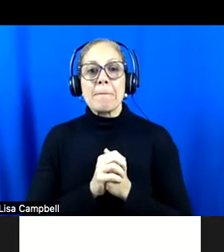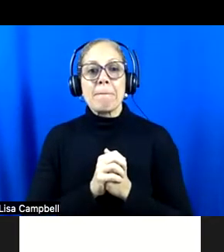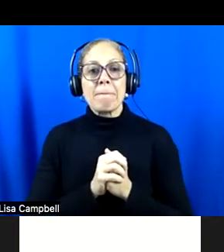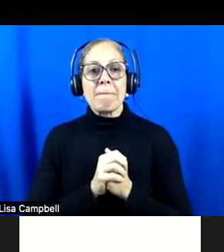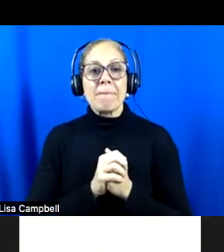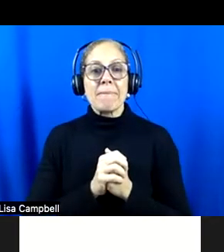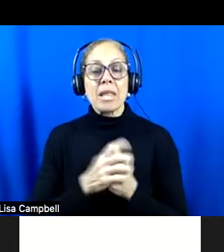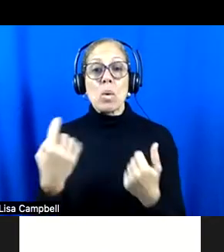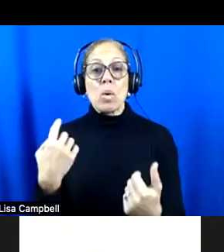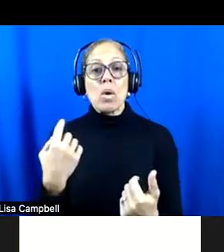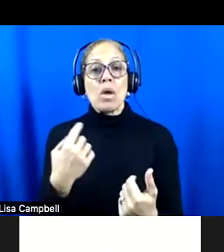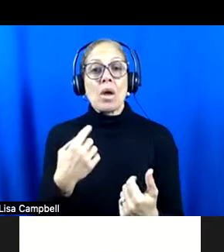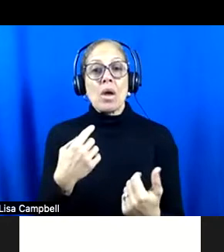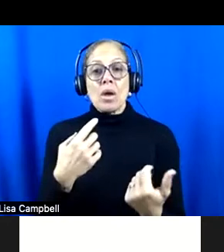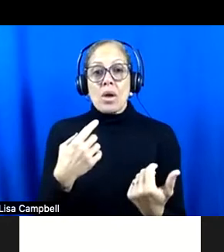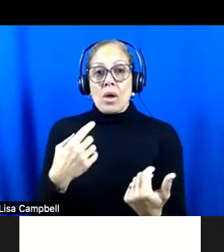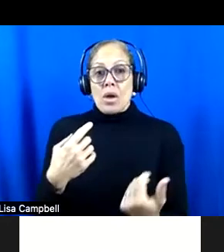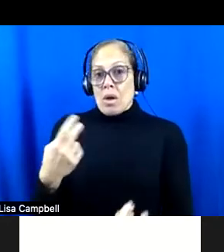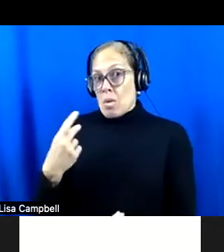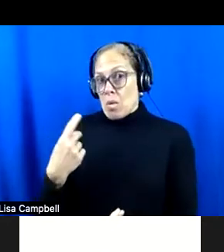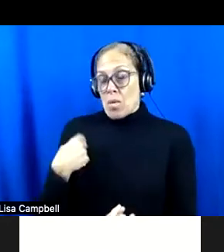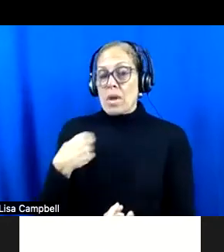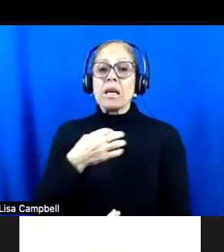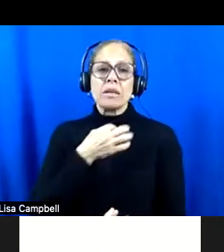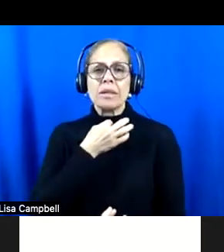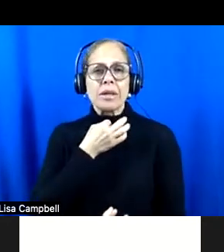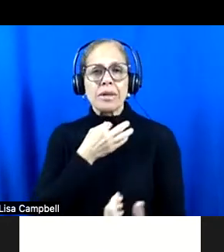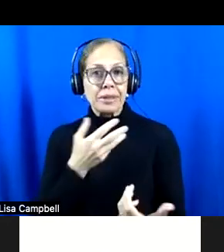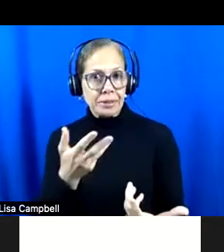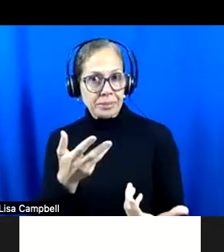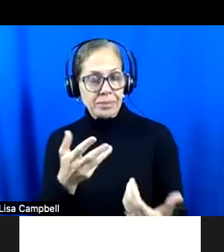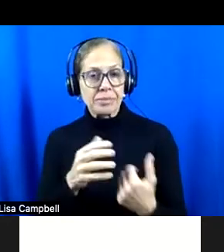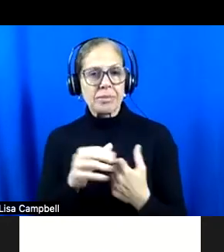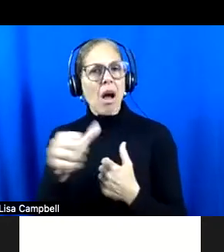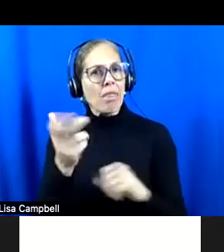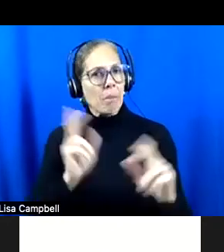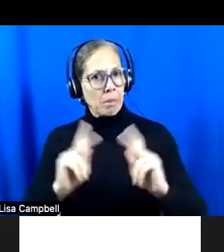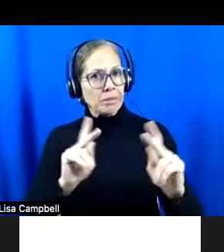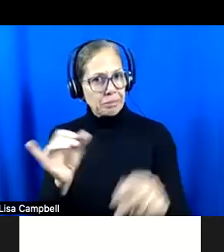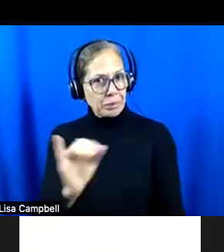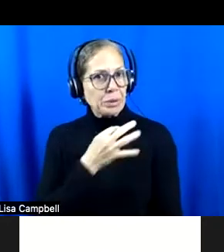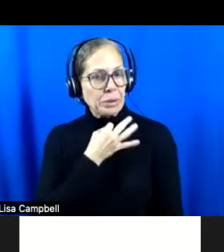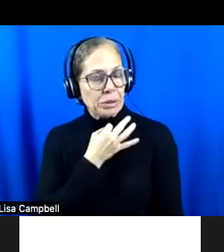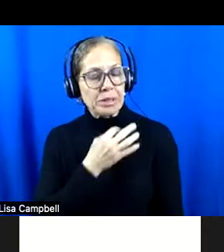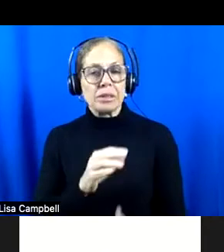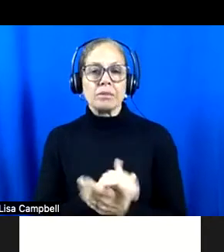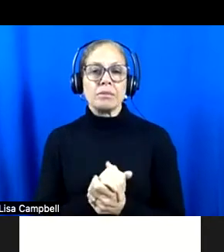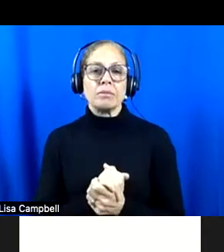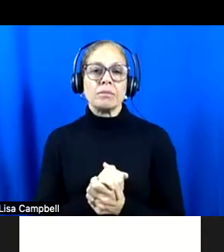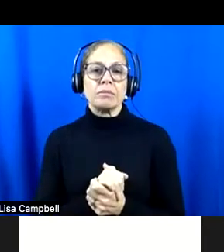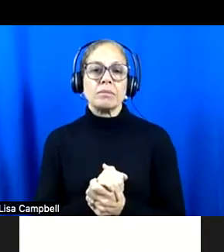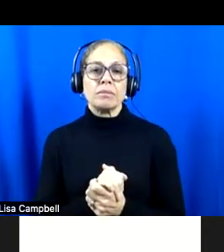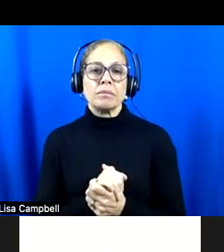curious about, Ayana, Elise, and I are curious about, and that I think other folks will be interested in, is thinking about the evolution